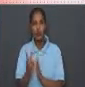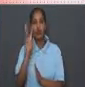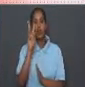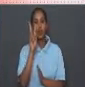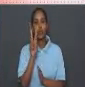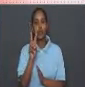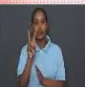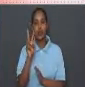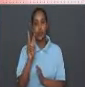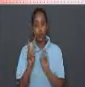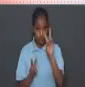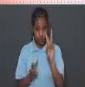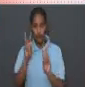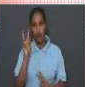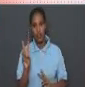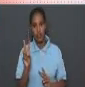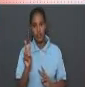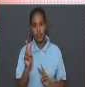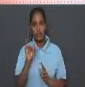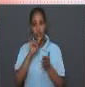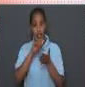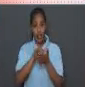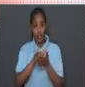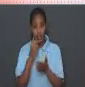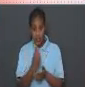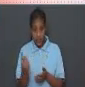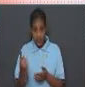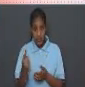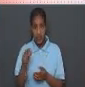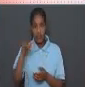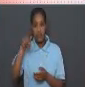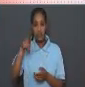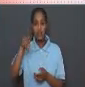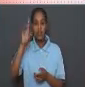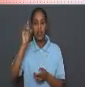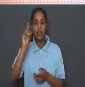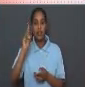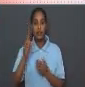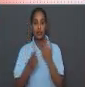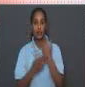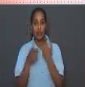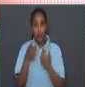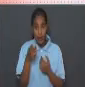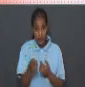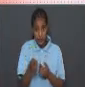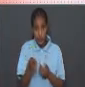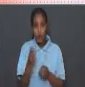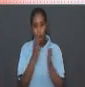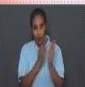2 volts. Thus, each lead storage battery